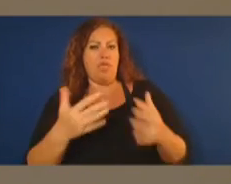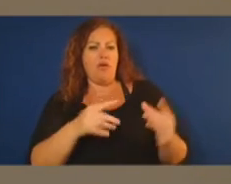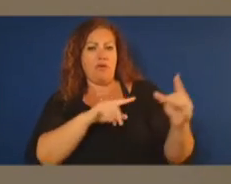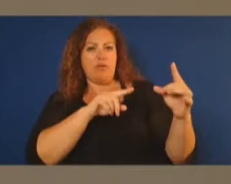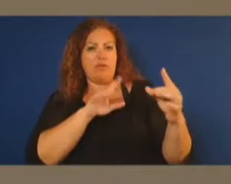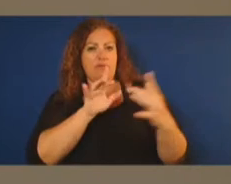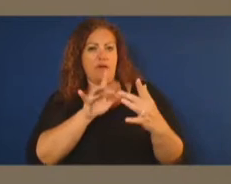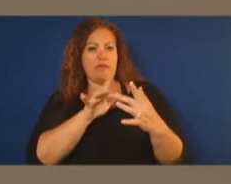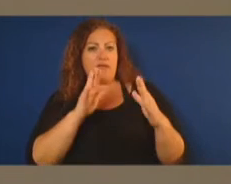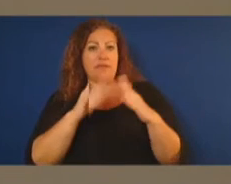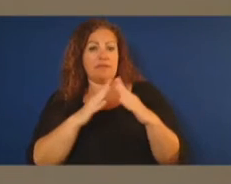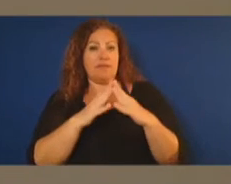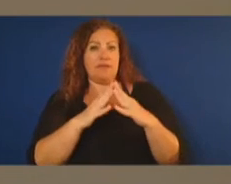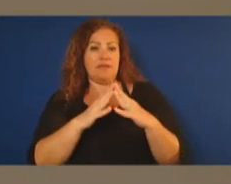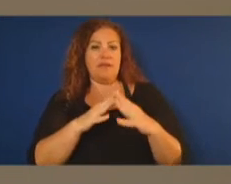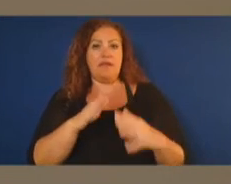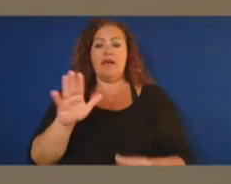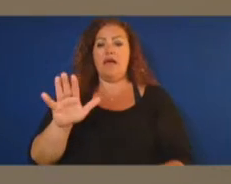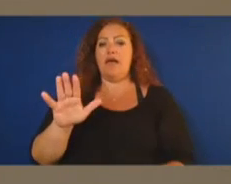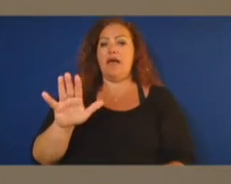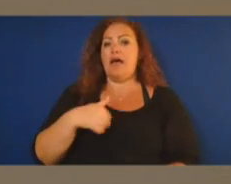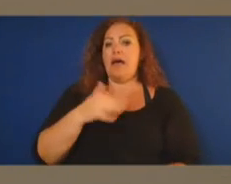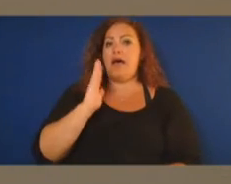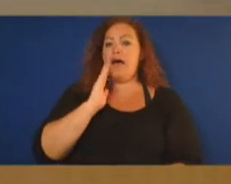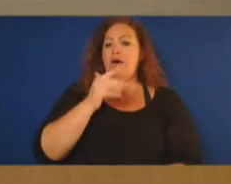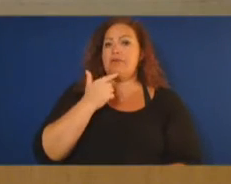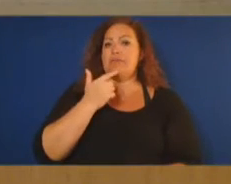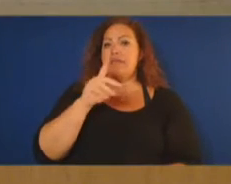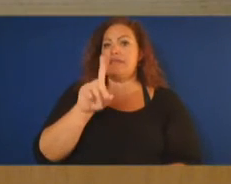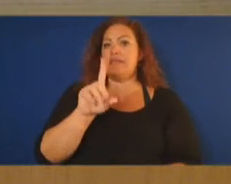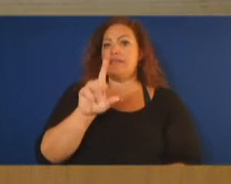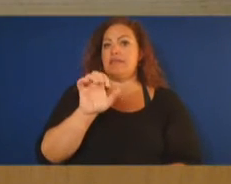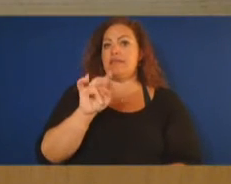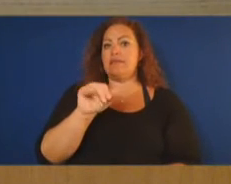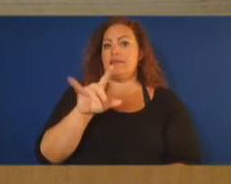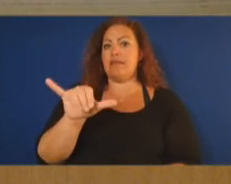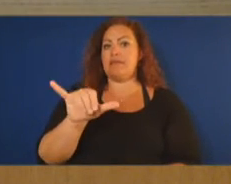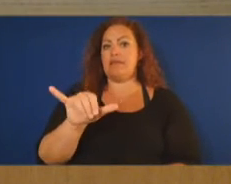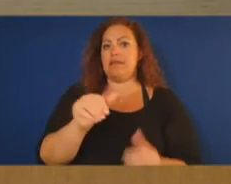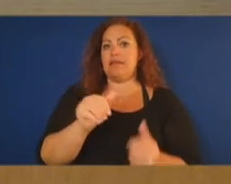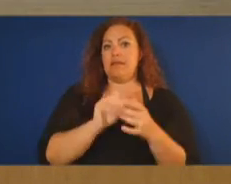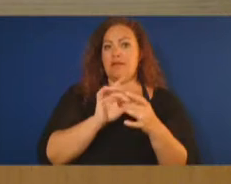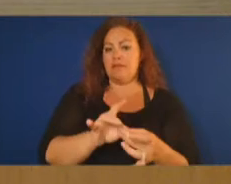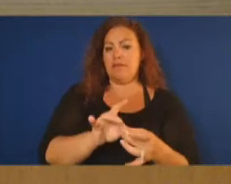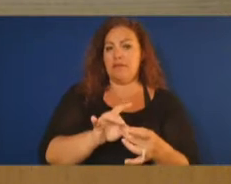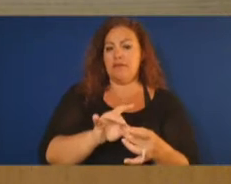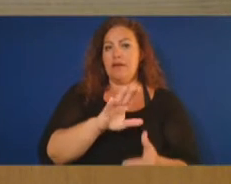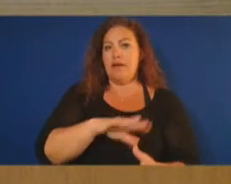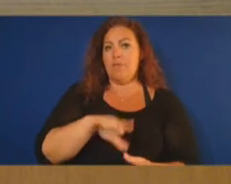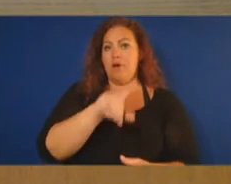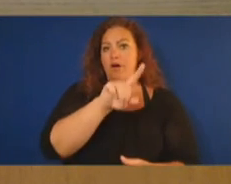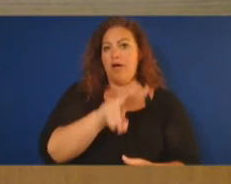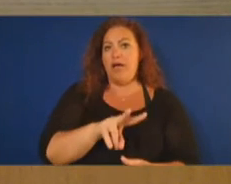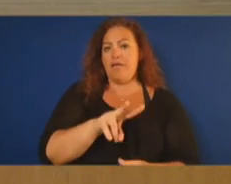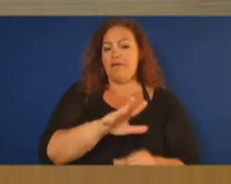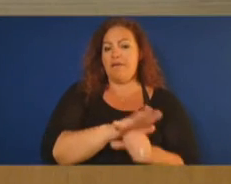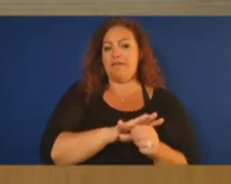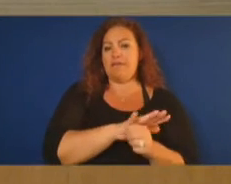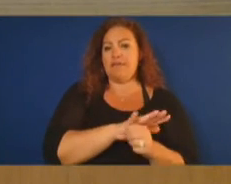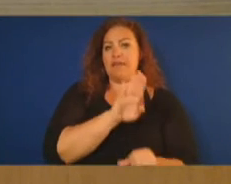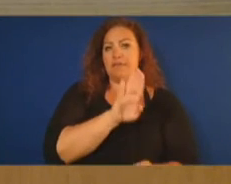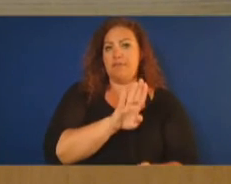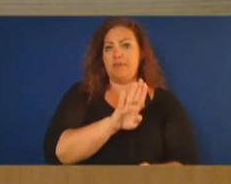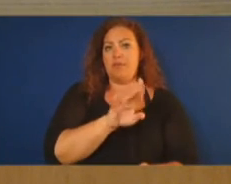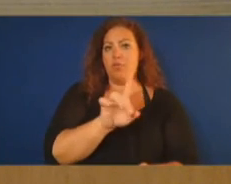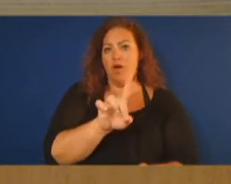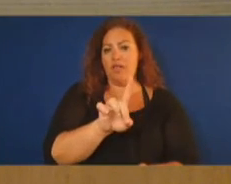city I was just saying density wise half about half of this site is Zone B1 okay